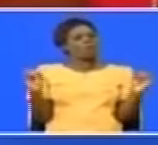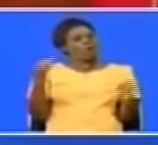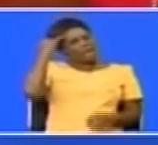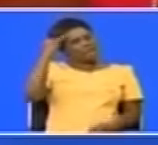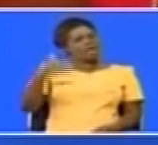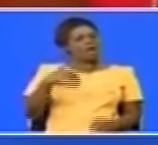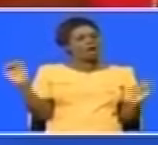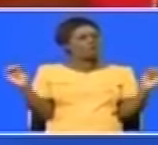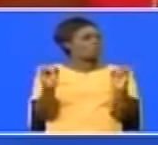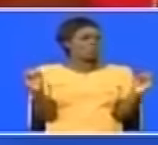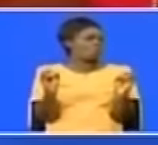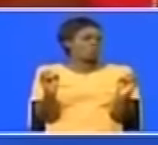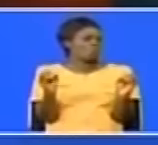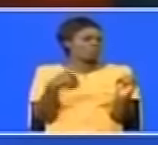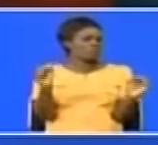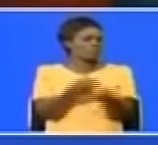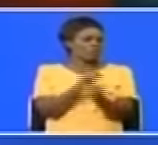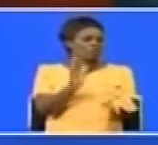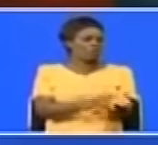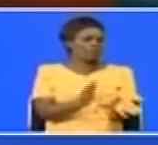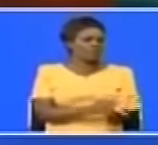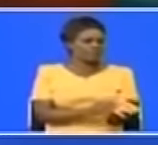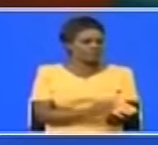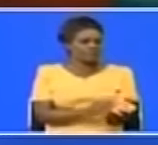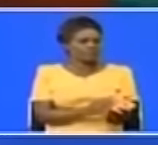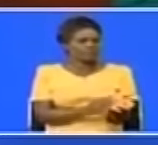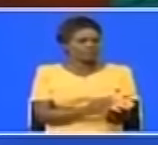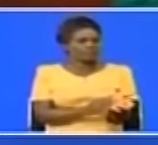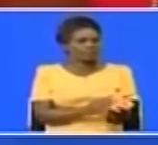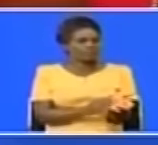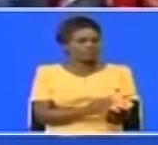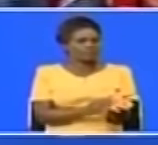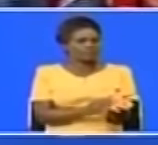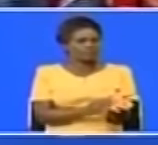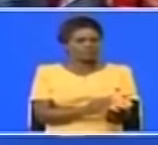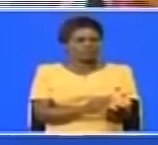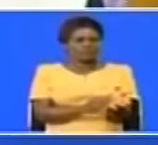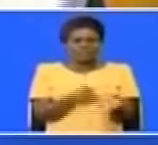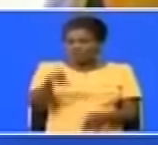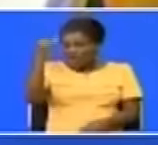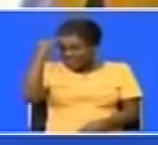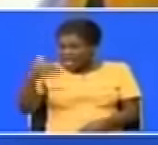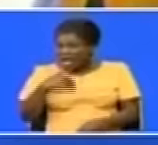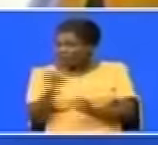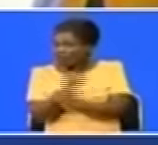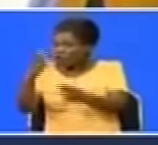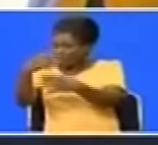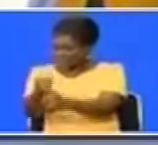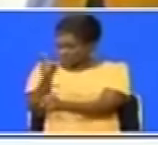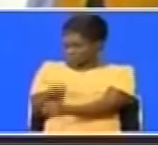I have no idea who owned that company, Mr. Speaker. No, Honorable Shirley, you have no idea what this company